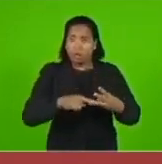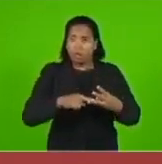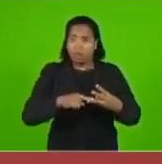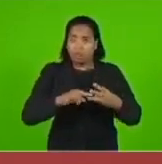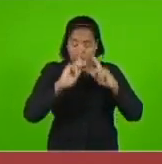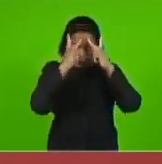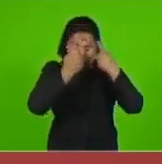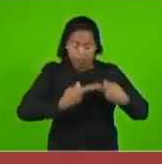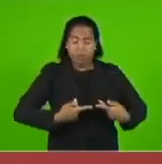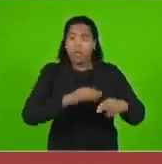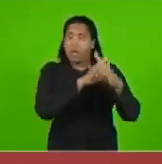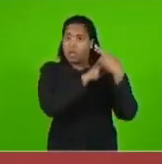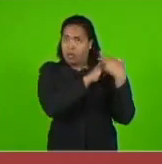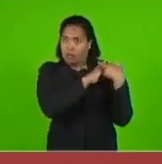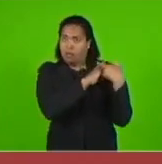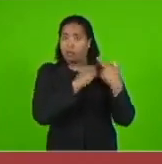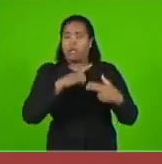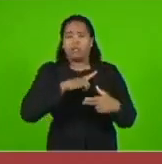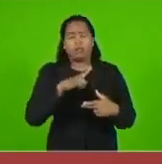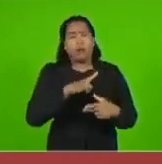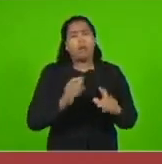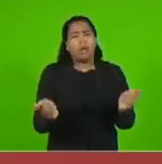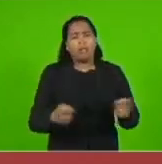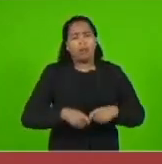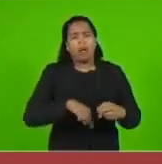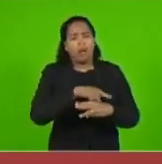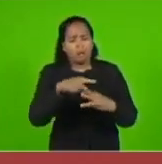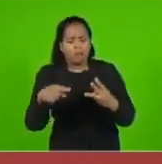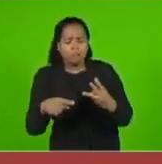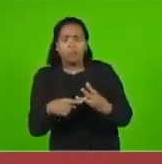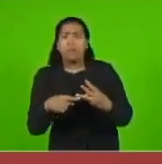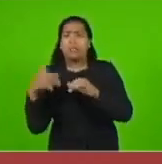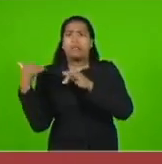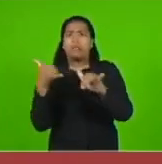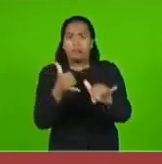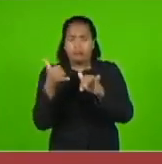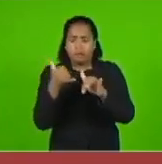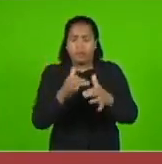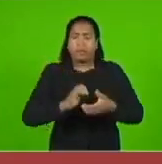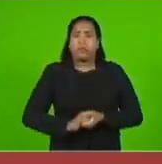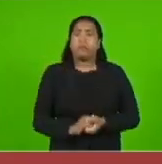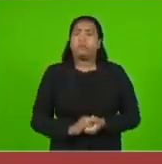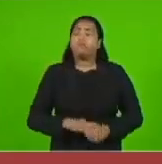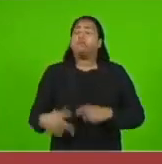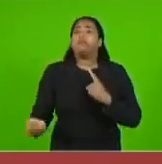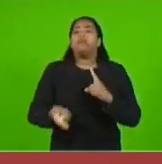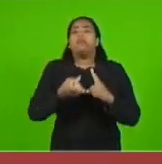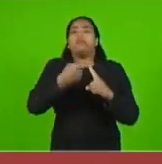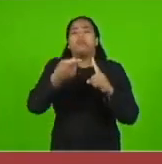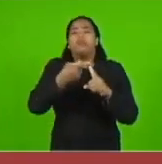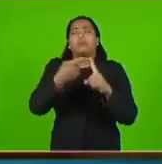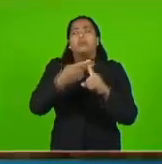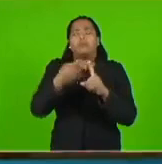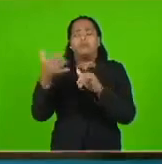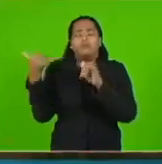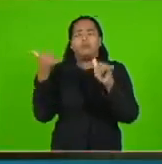three damage there. Man is responsible for it, but it is all prophesied on the three trumpets. Let's go quickly through them. Let's go to the first